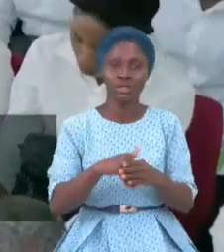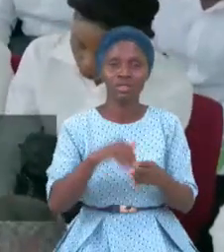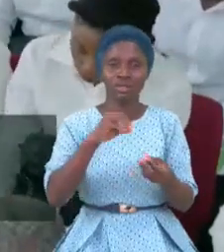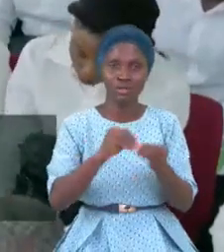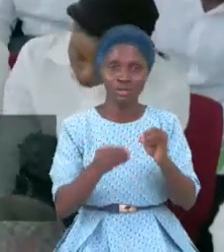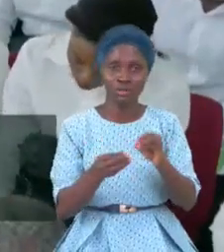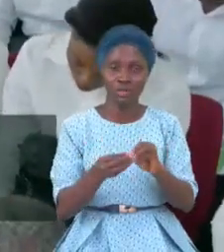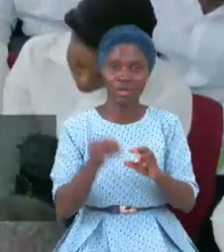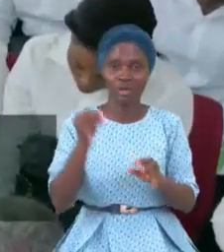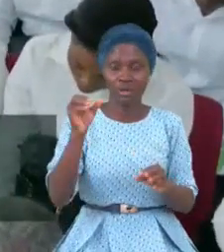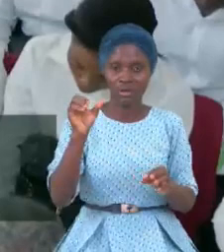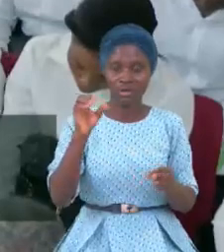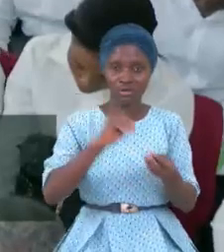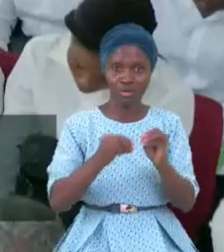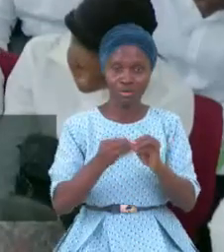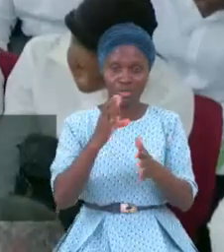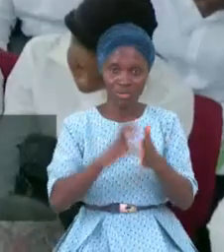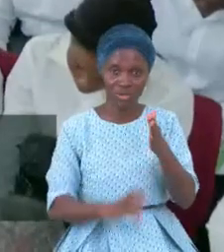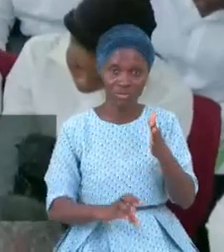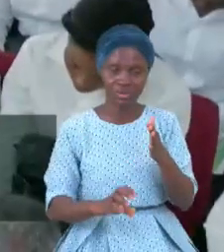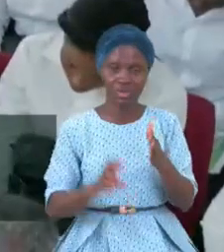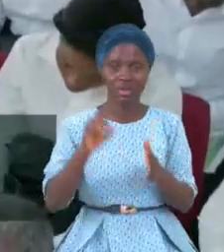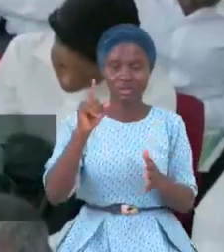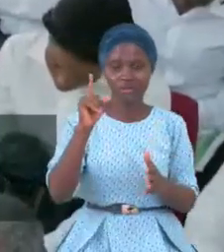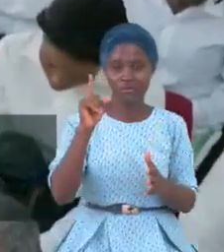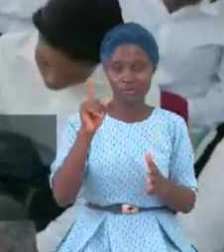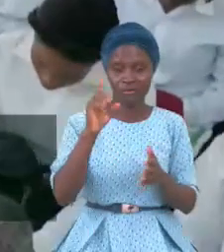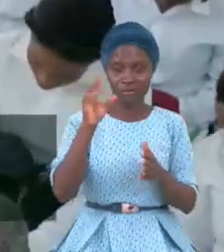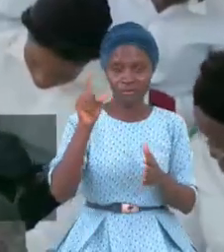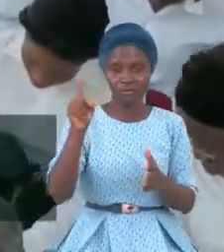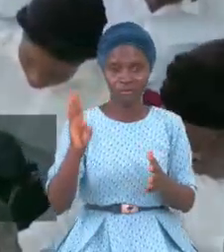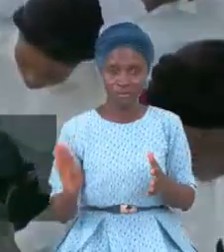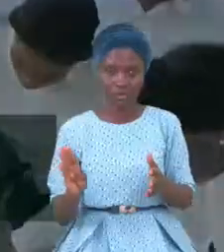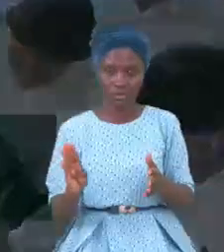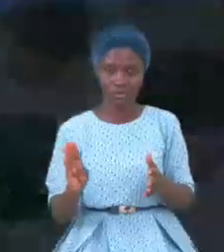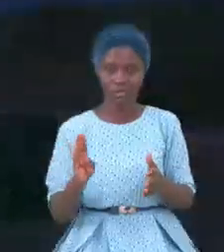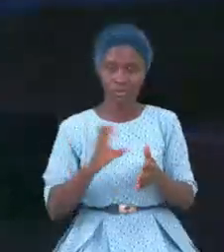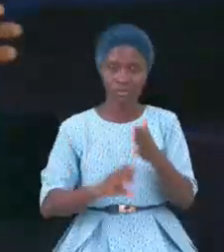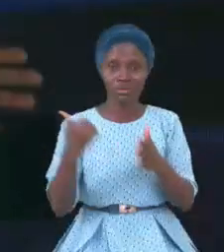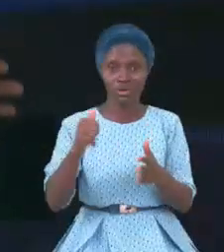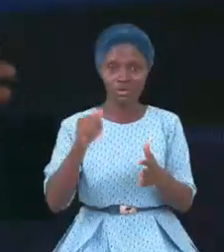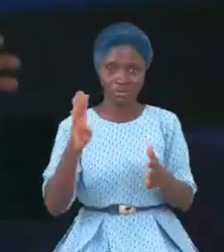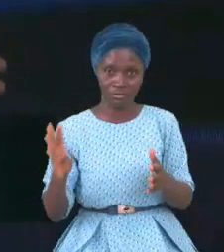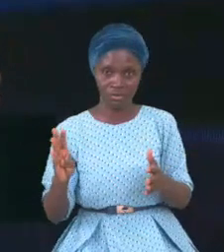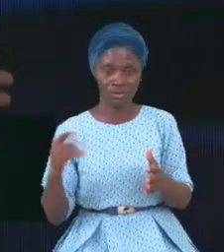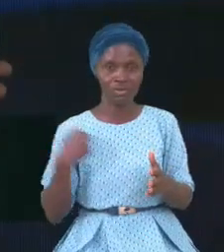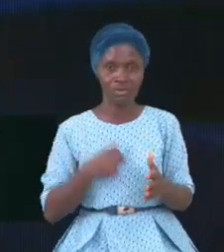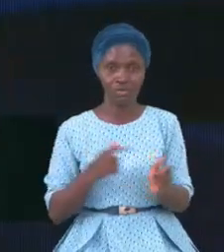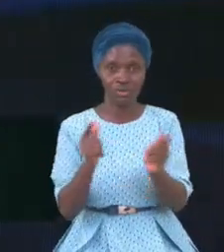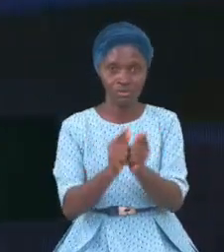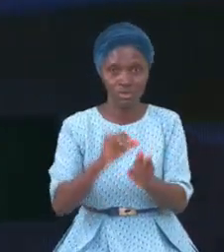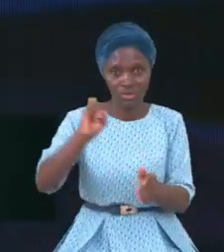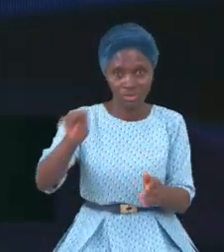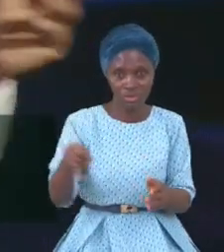14. In Numbers chapter 14, here we meet Joshua. If you are reading the Bible, we've met him in